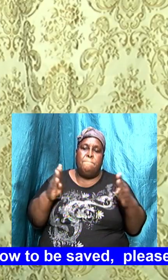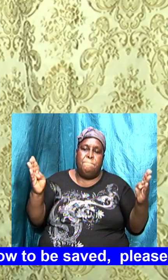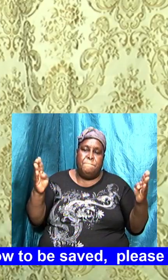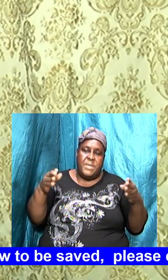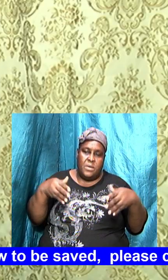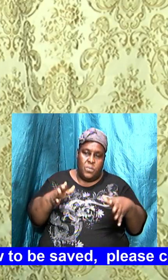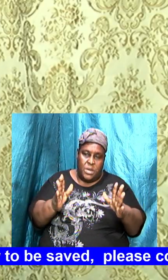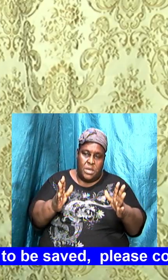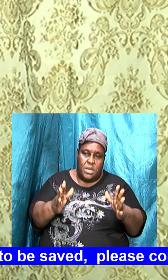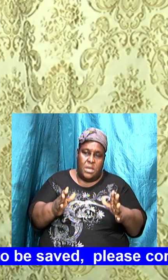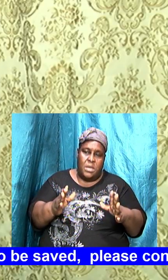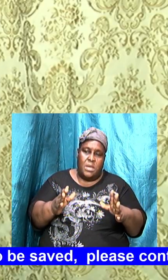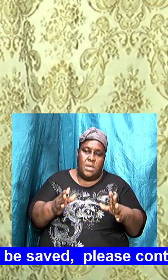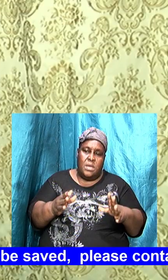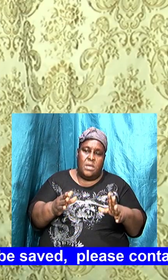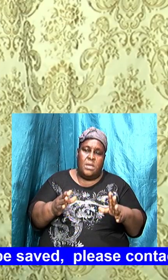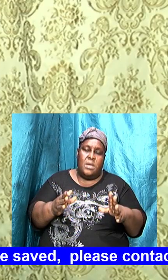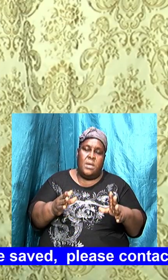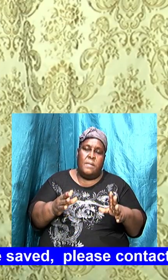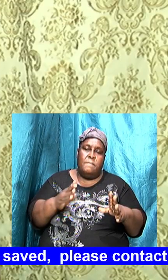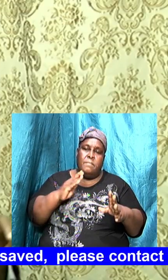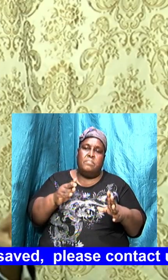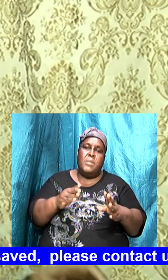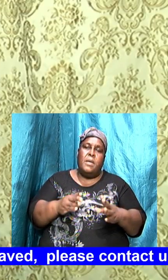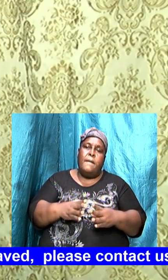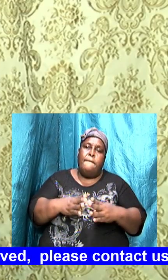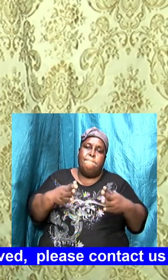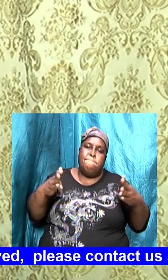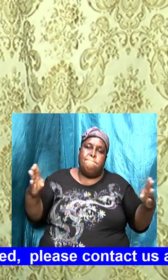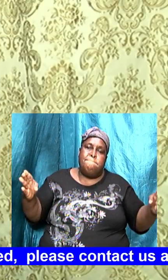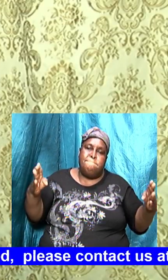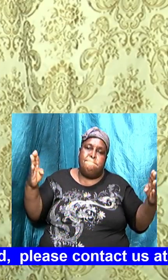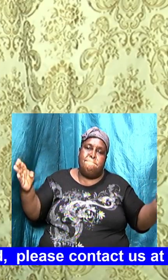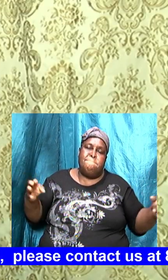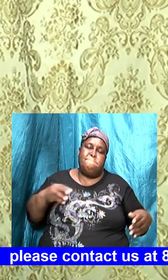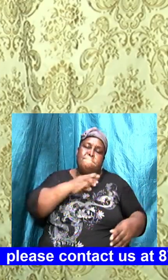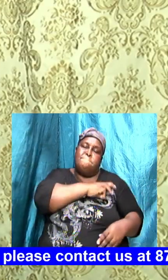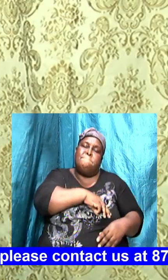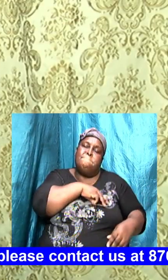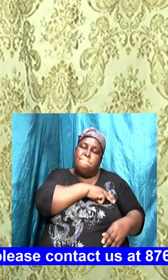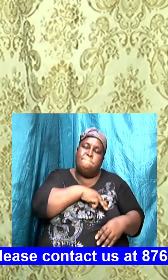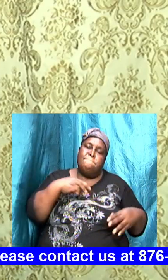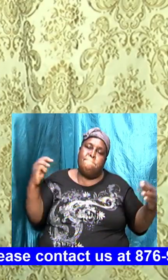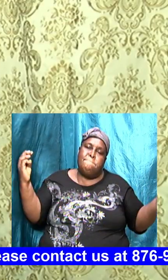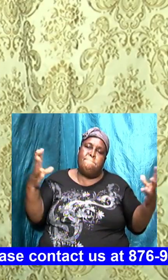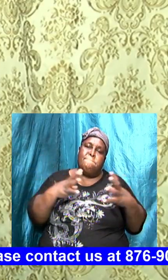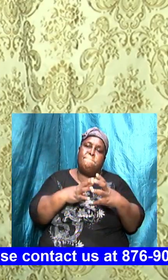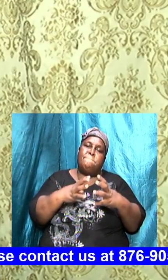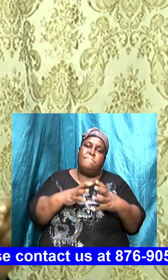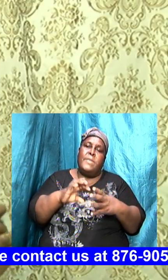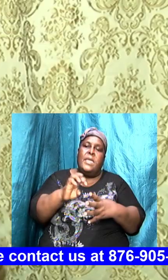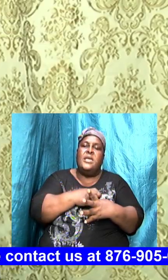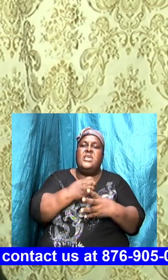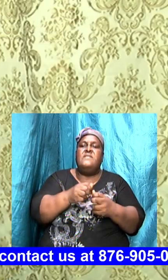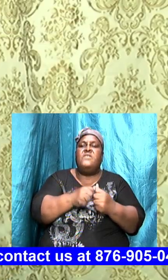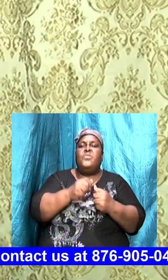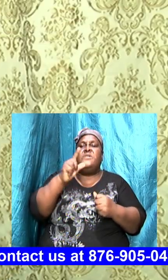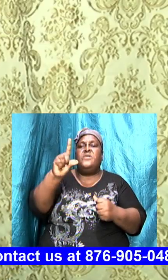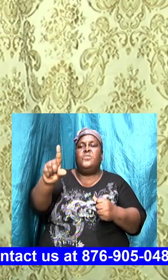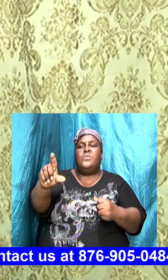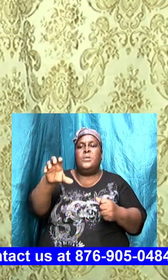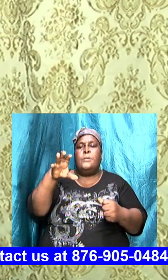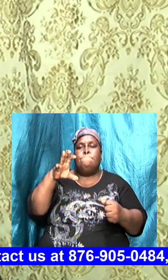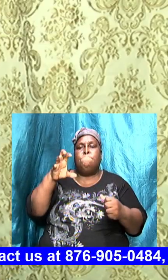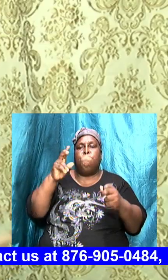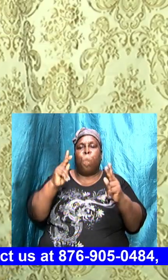is going to be a major, mighty, massive Missions Convention, even with the 100 that comes out. Everything